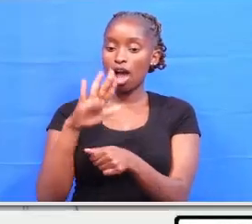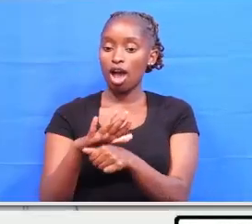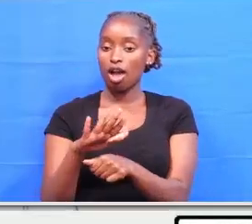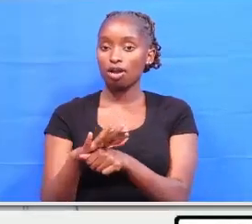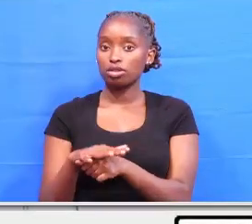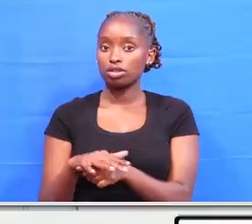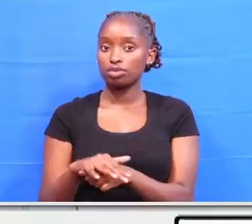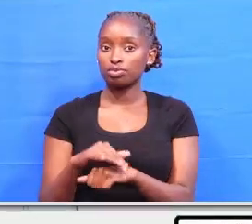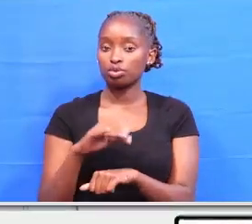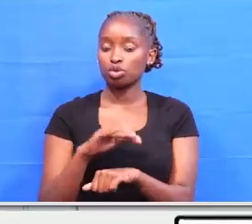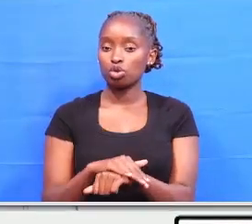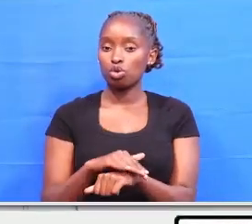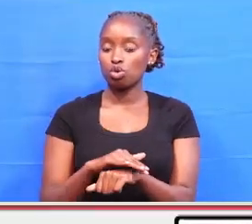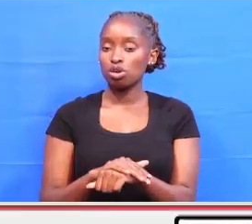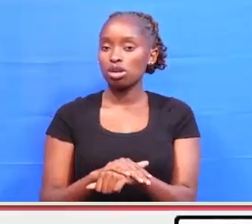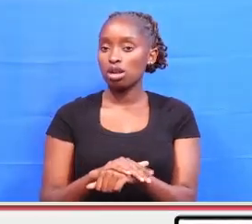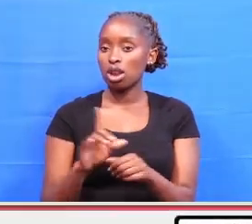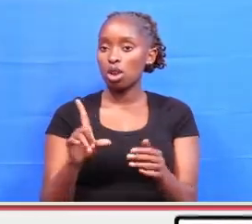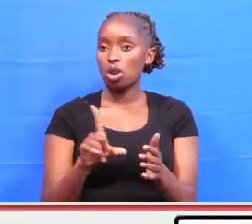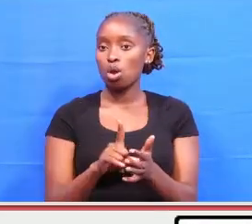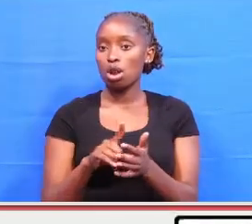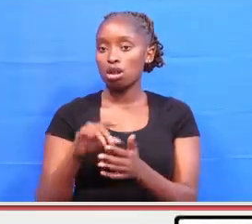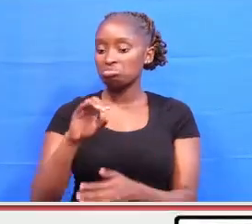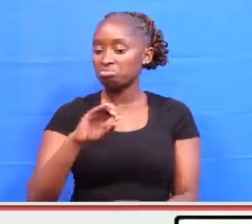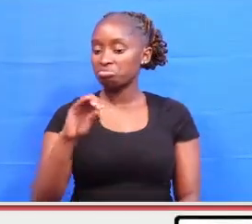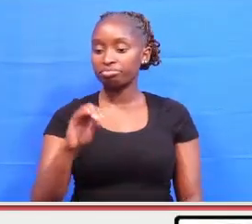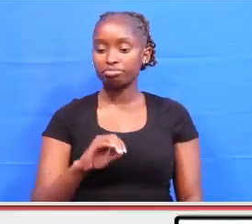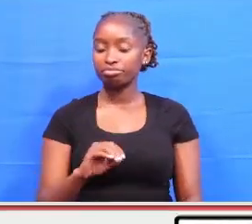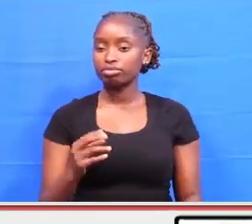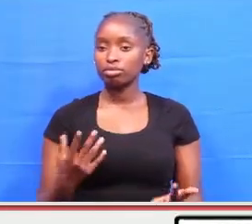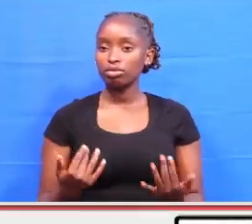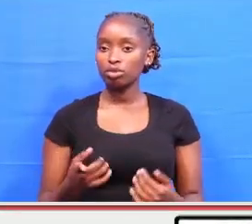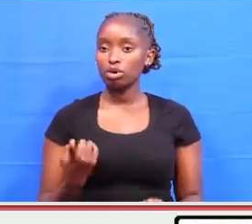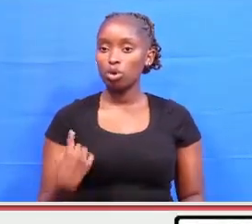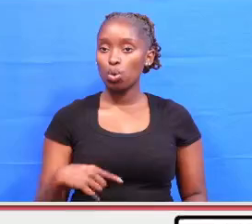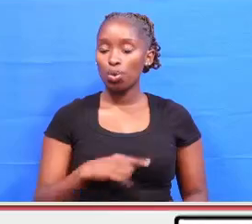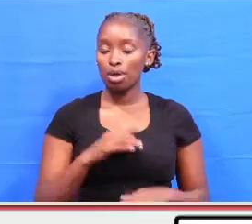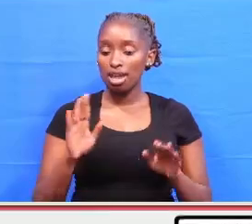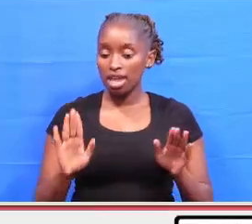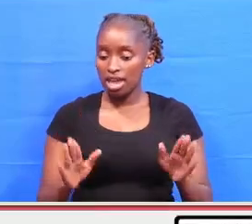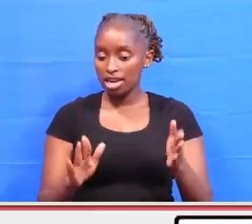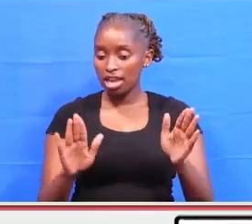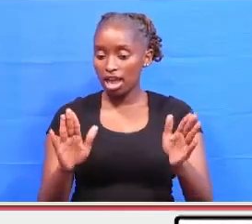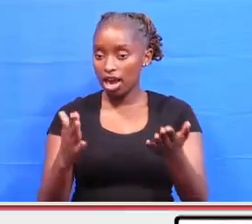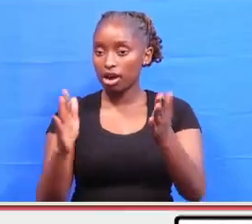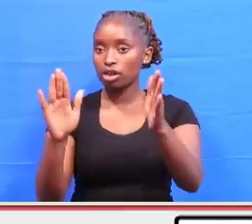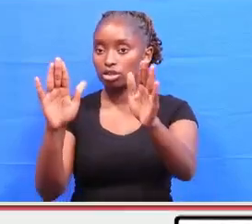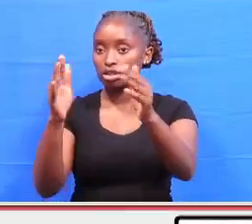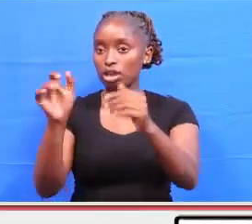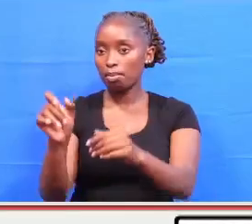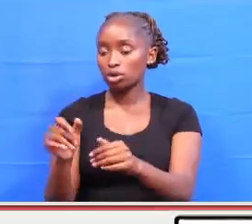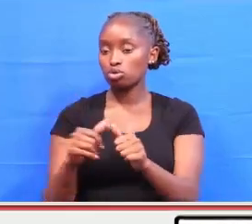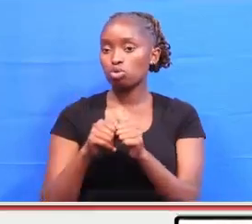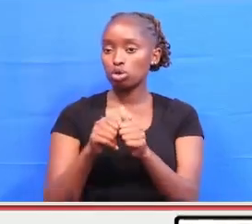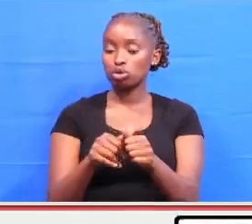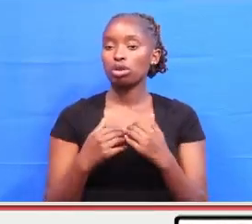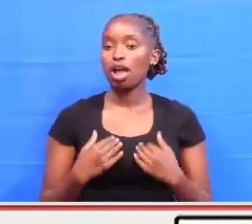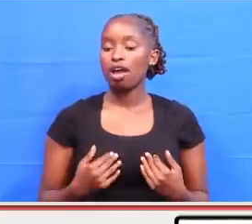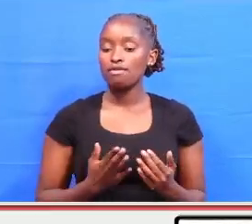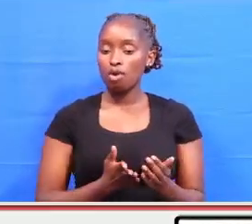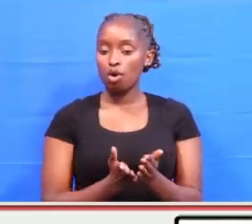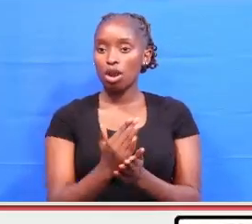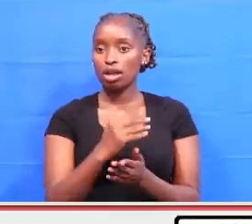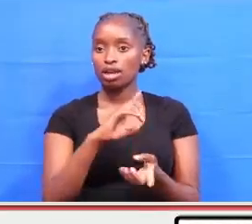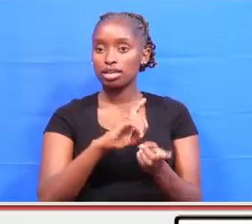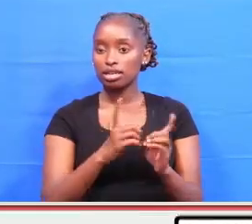very good credit scores. And that's why we encourage that this mechanism continues to take in data around